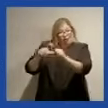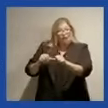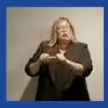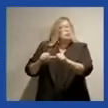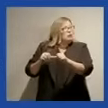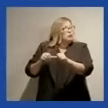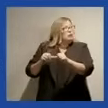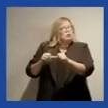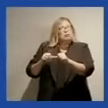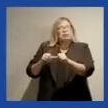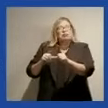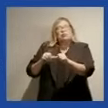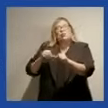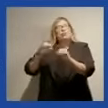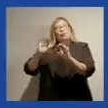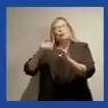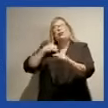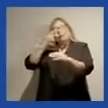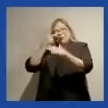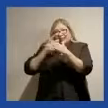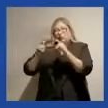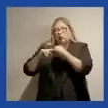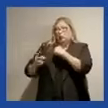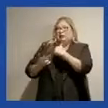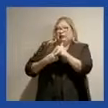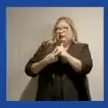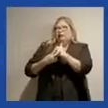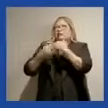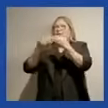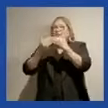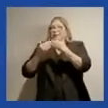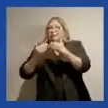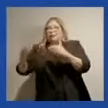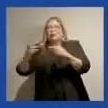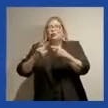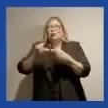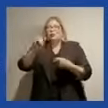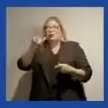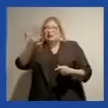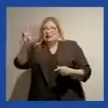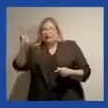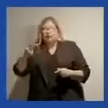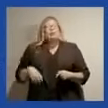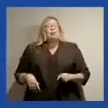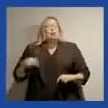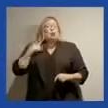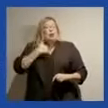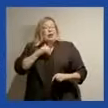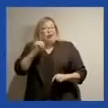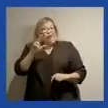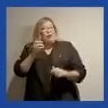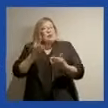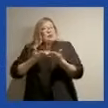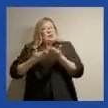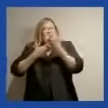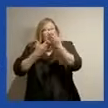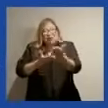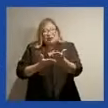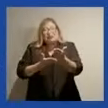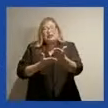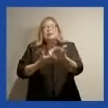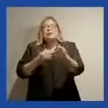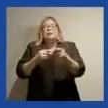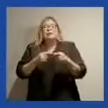save from 2021, clawing back a few years, projected through 2027. We are proposing to